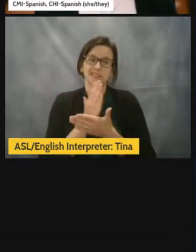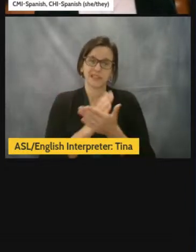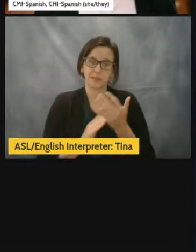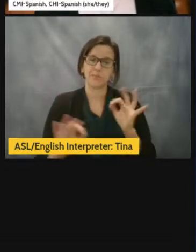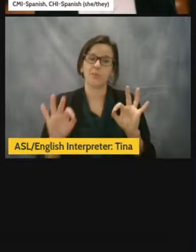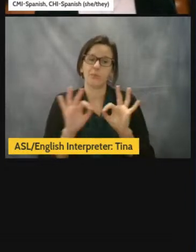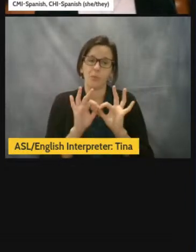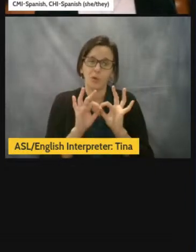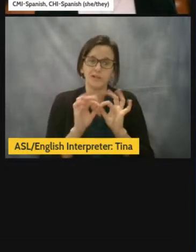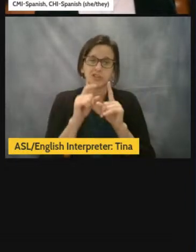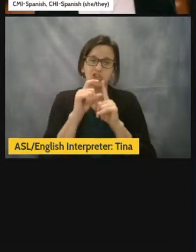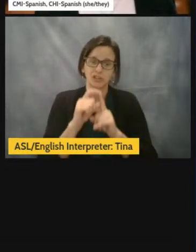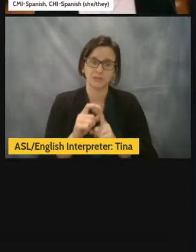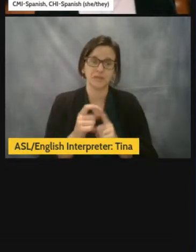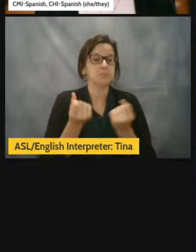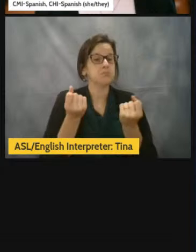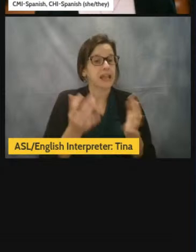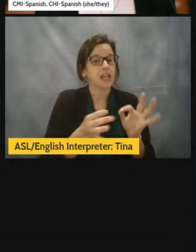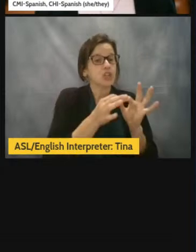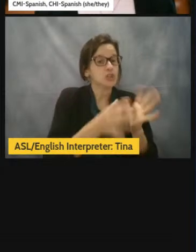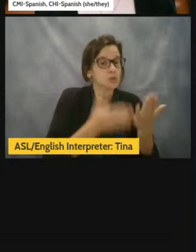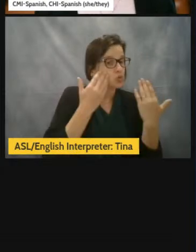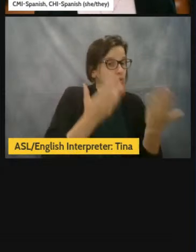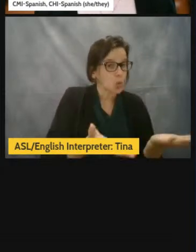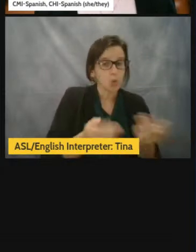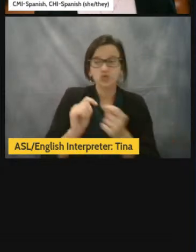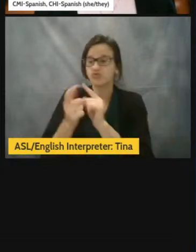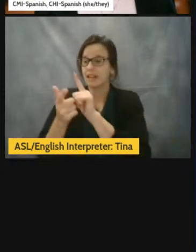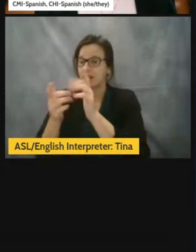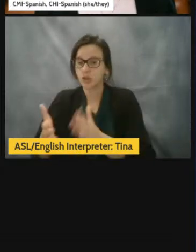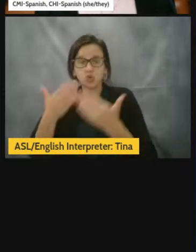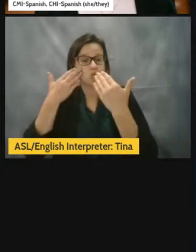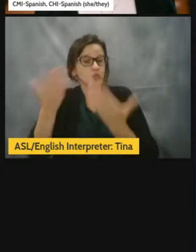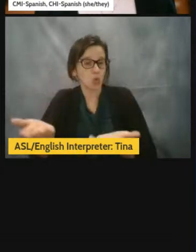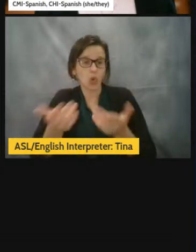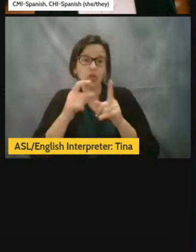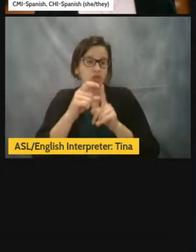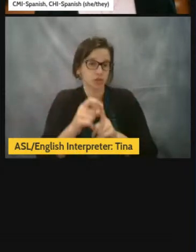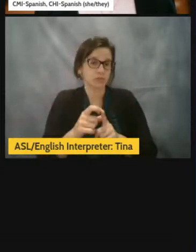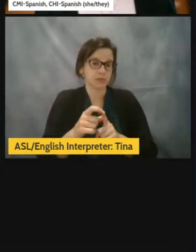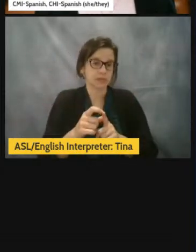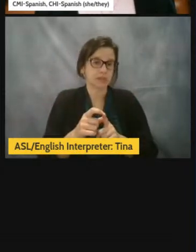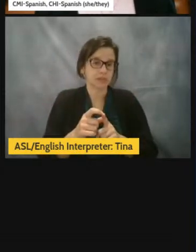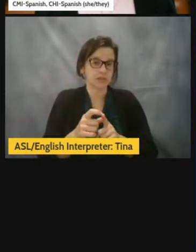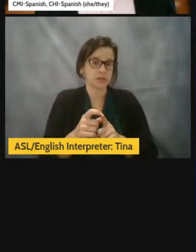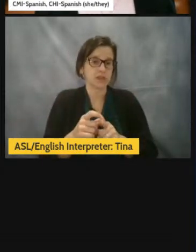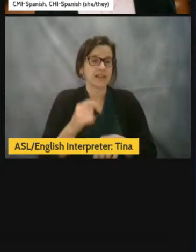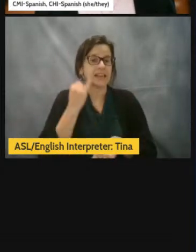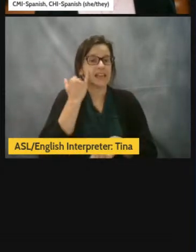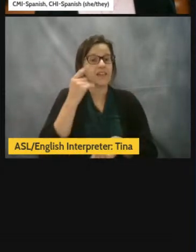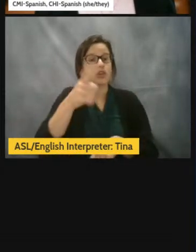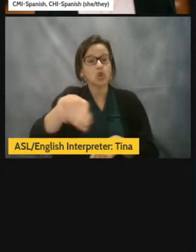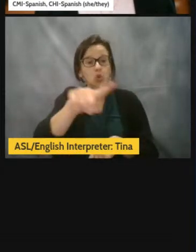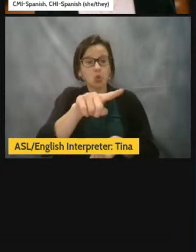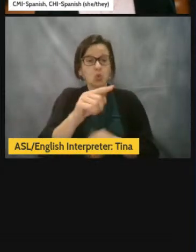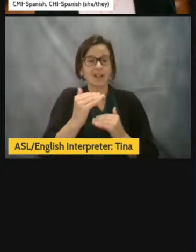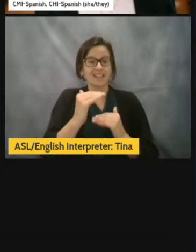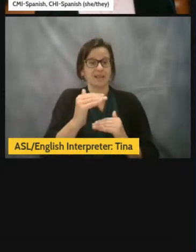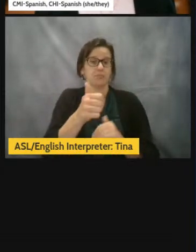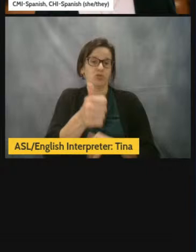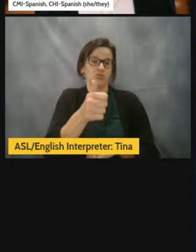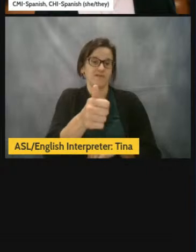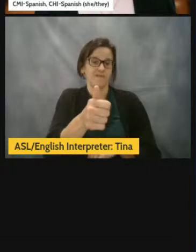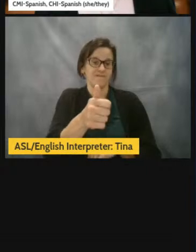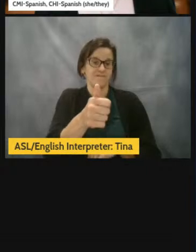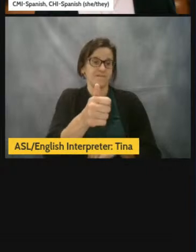of interpreters and translators don't know these terms. So if you're limiting yourself at all times to only what language academies